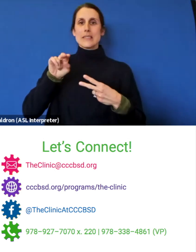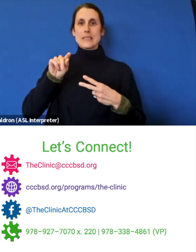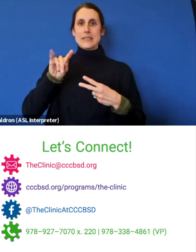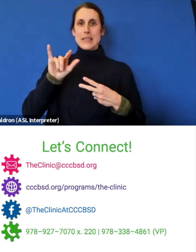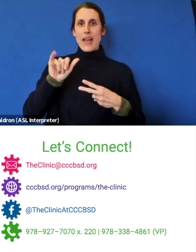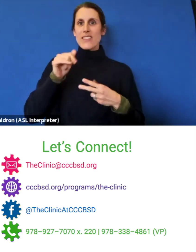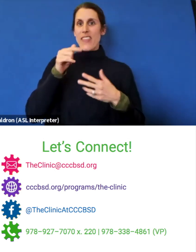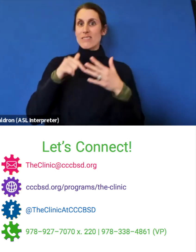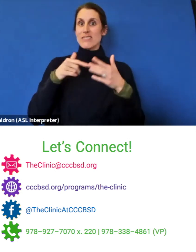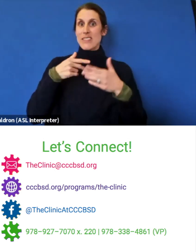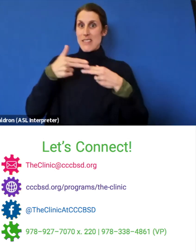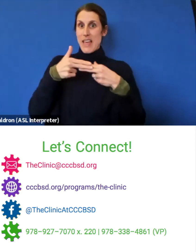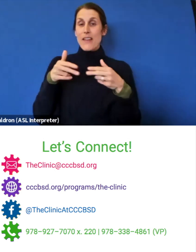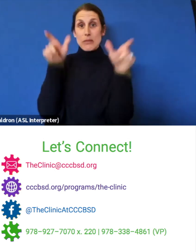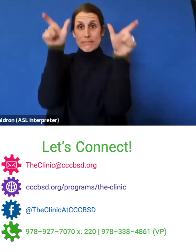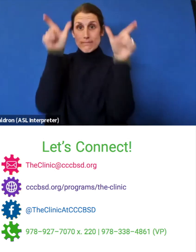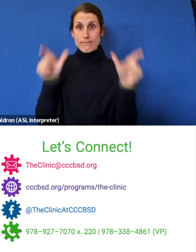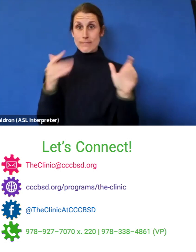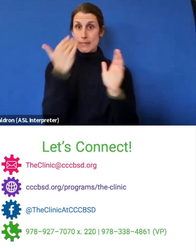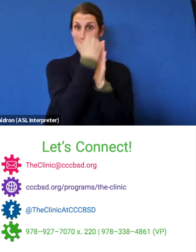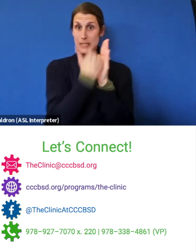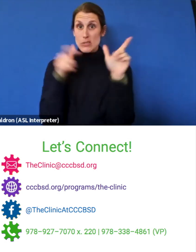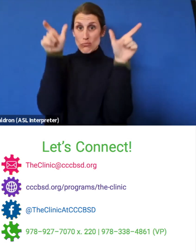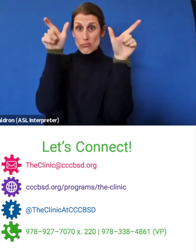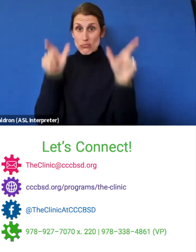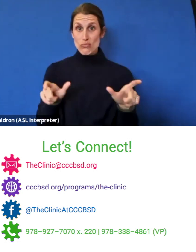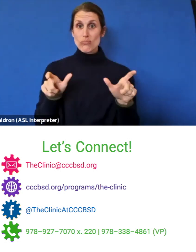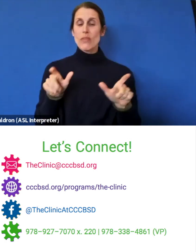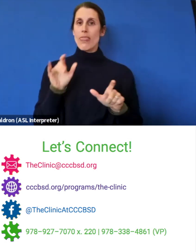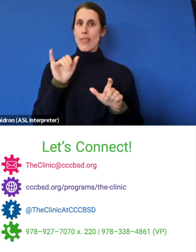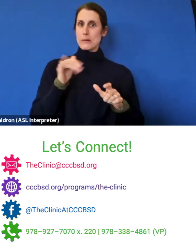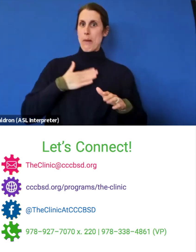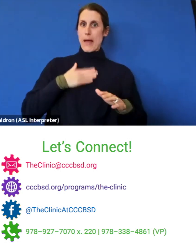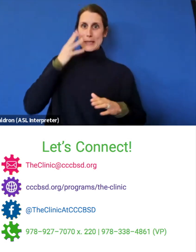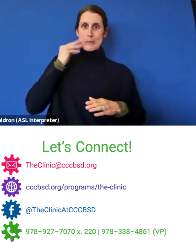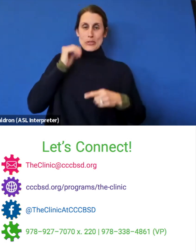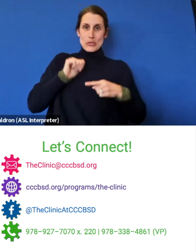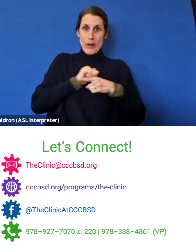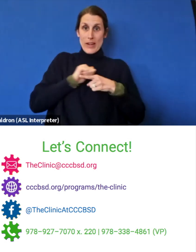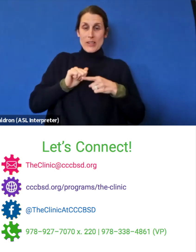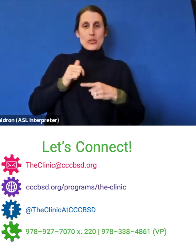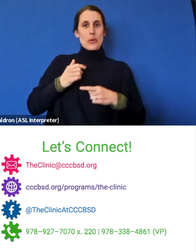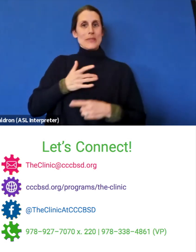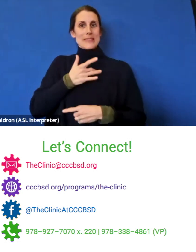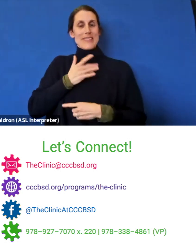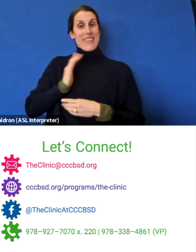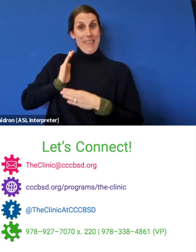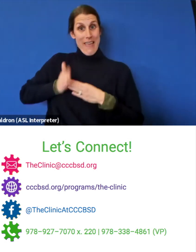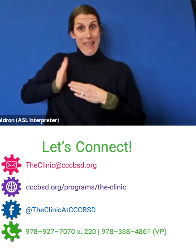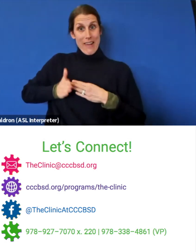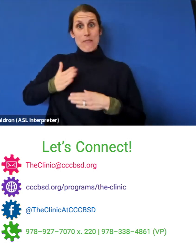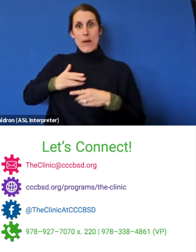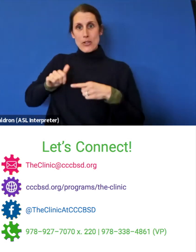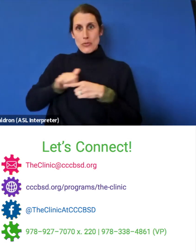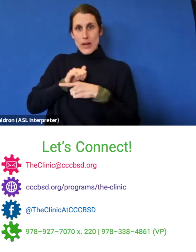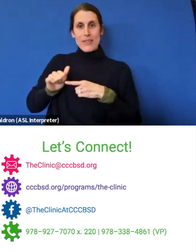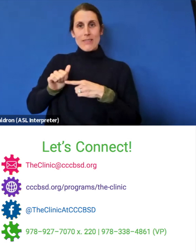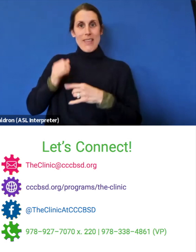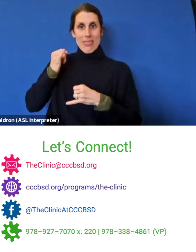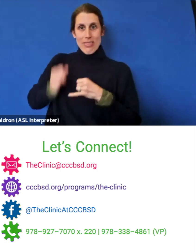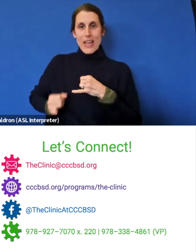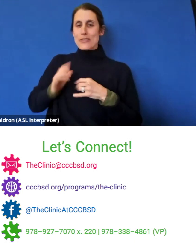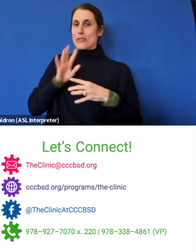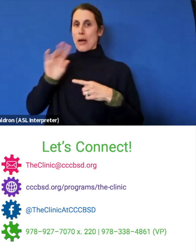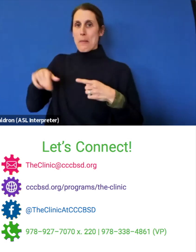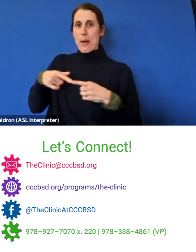had. And pragmatics was sort of like the thing you get to at the end. So it's nice to reflect on, that's really not the way things develop,